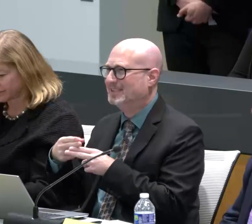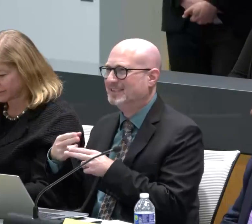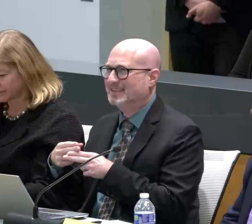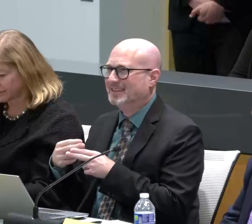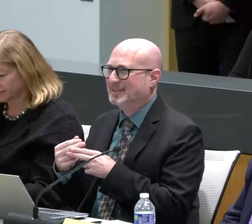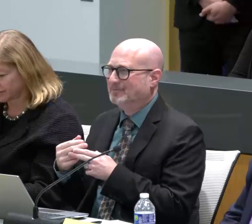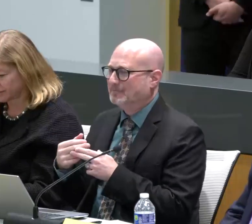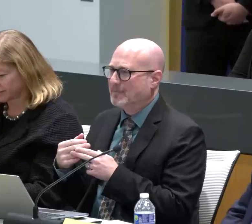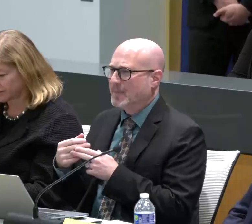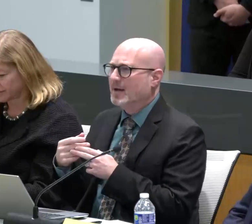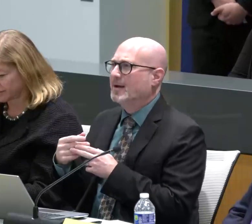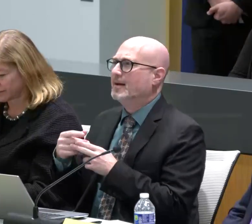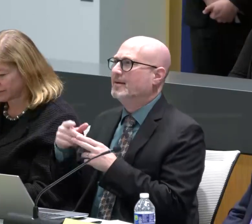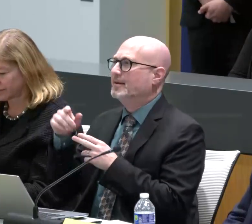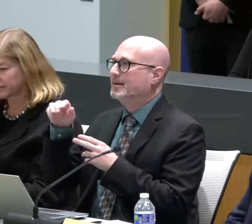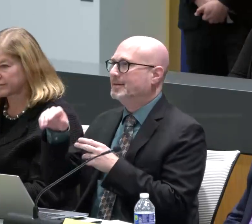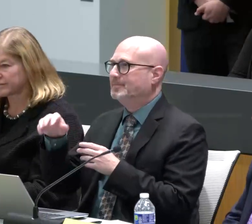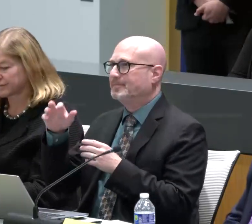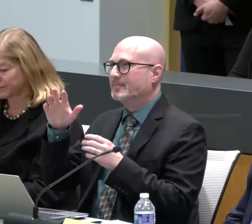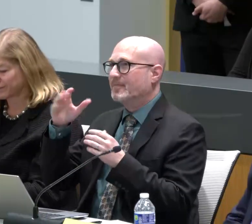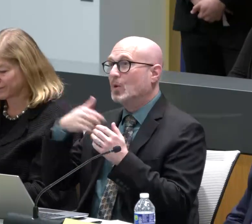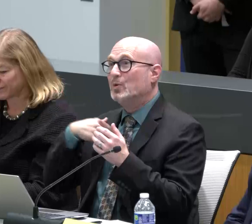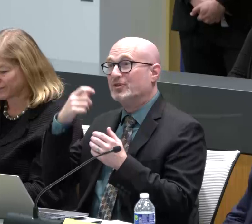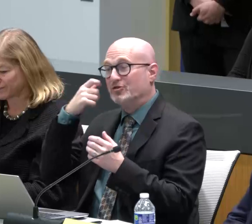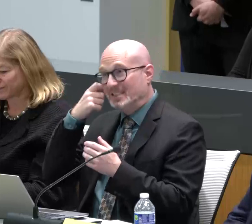working group names.